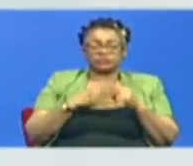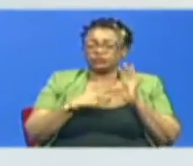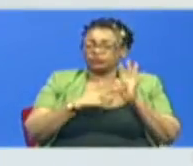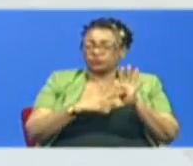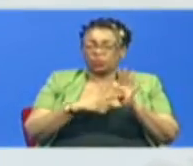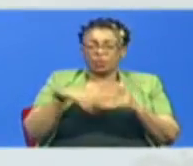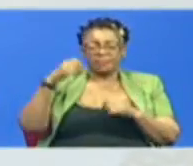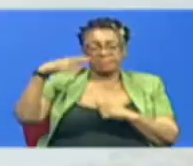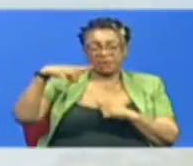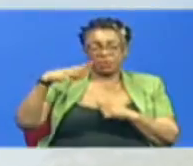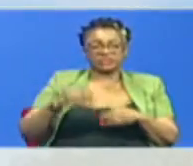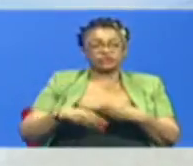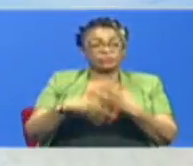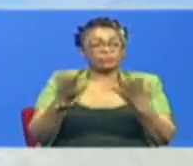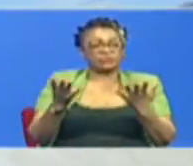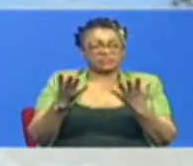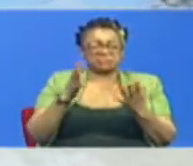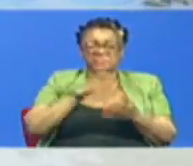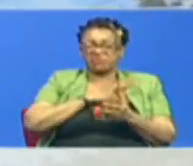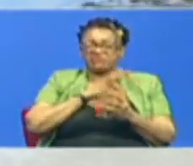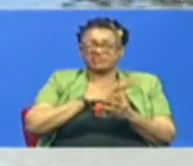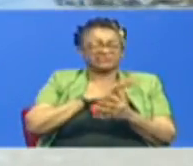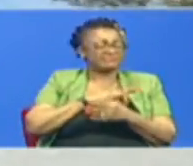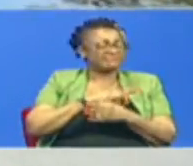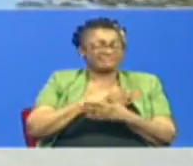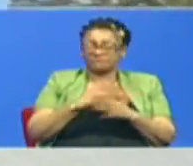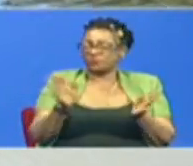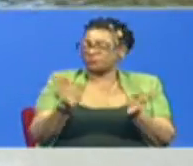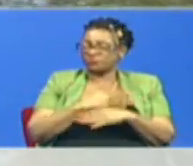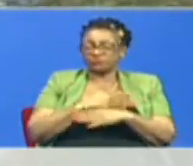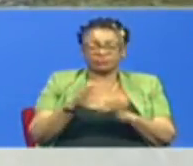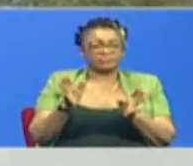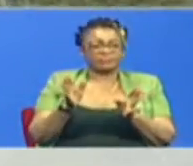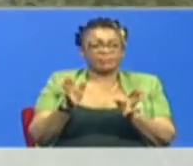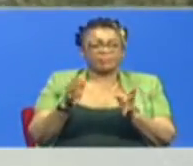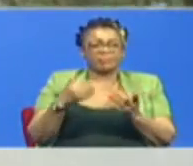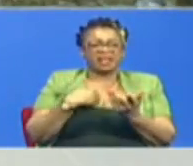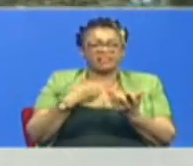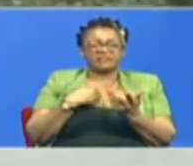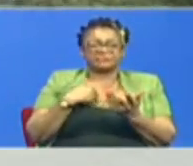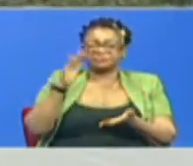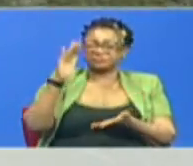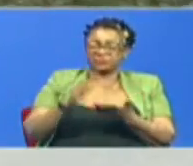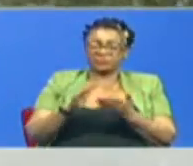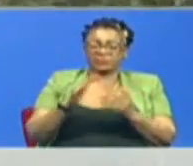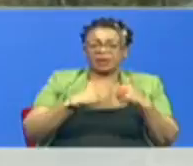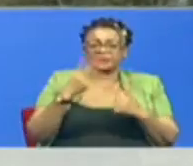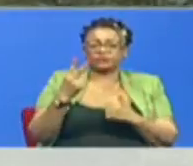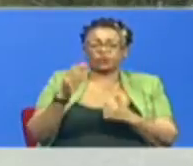electricity distributor's profit was nearly wiped out, having fallen by 92% to just